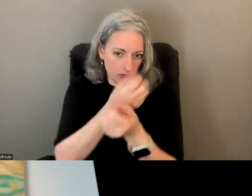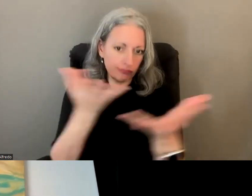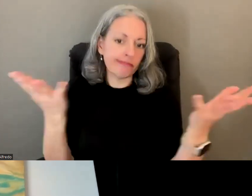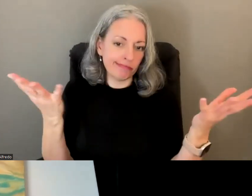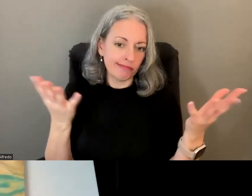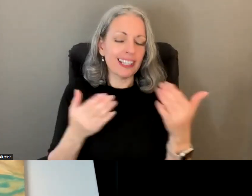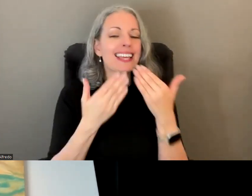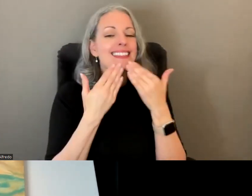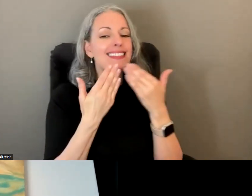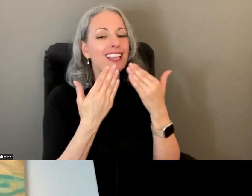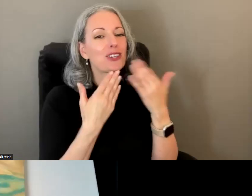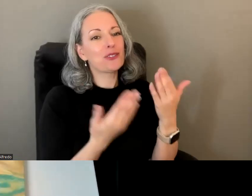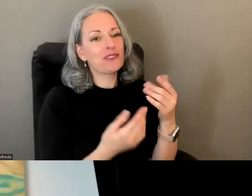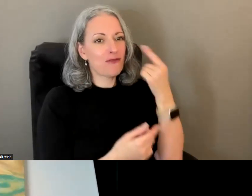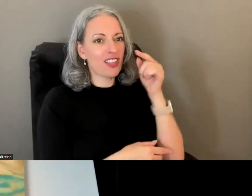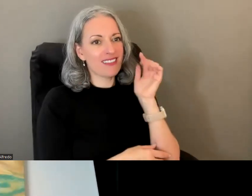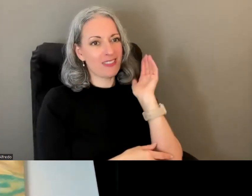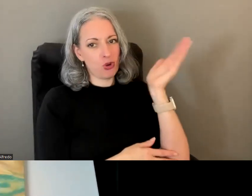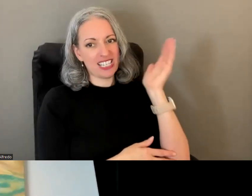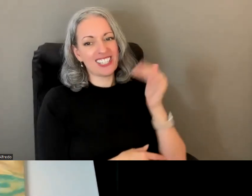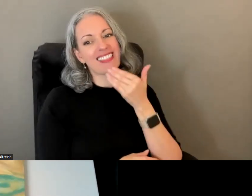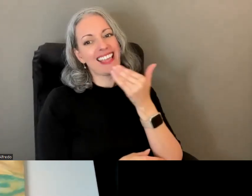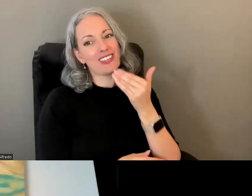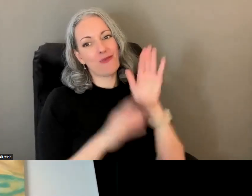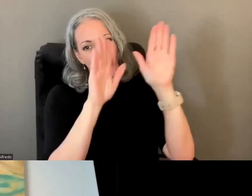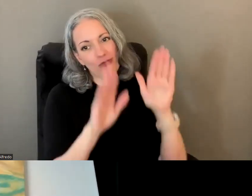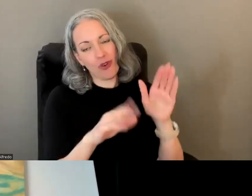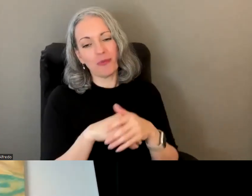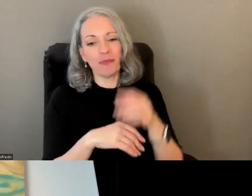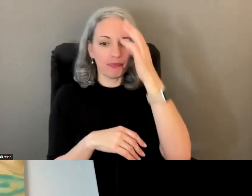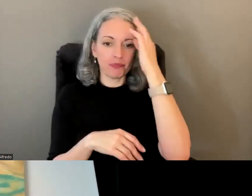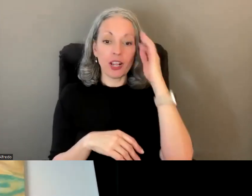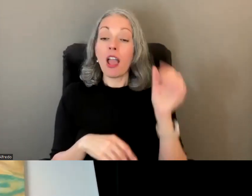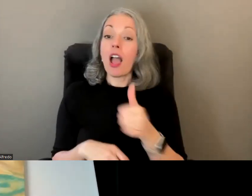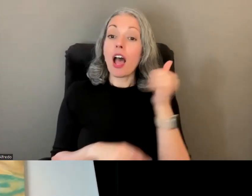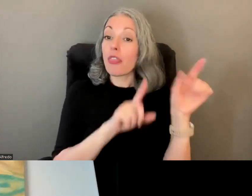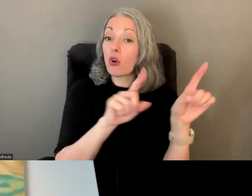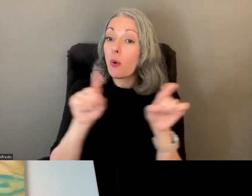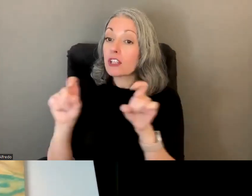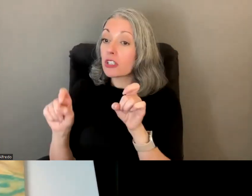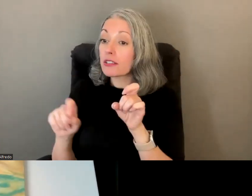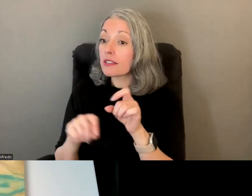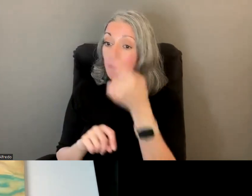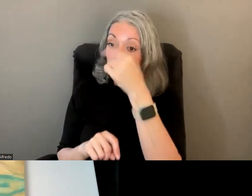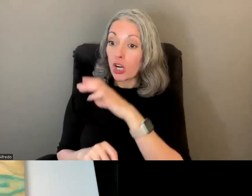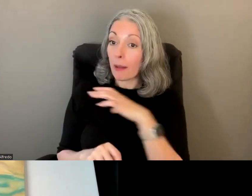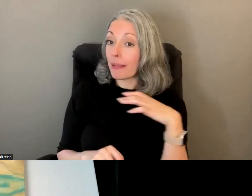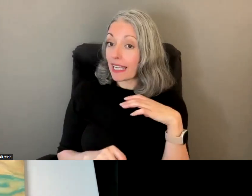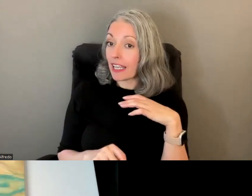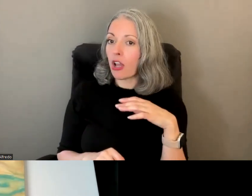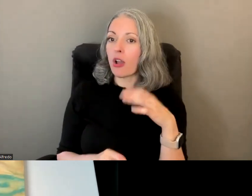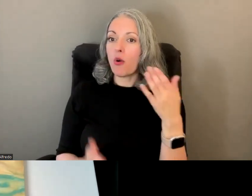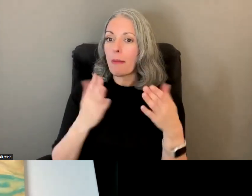for not recalling that presentation. So that's great. Any other questions or